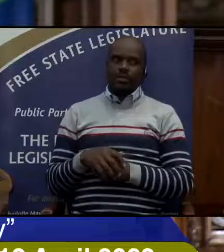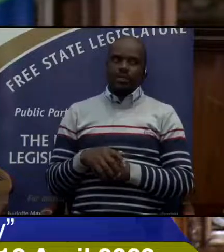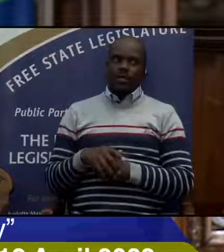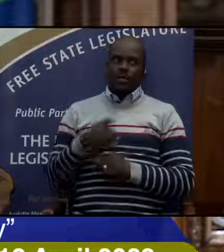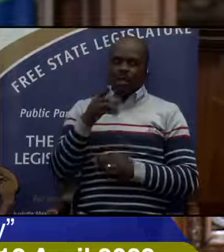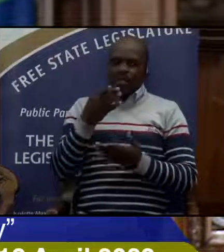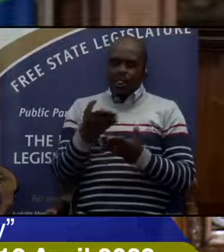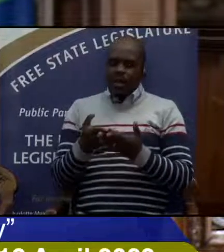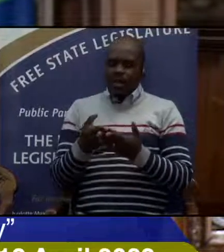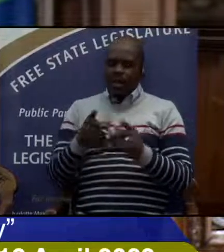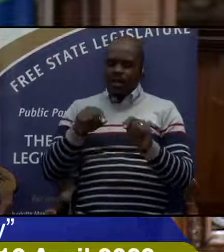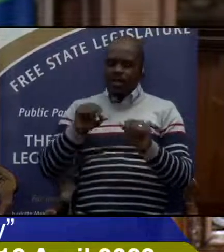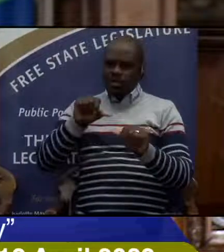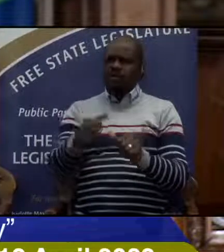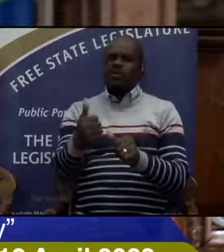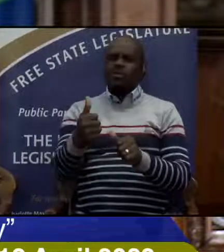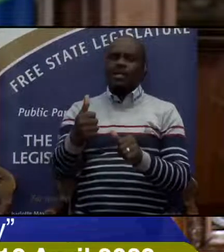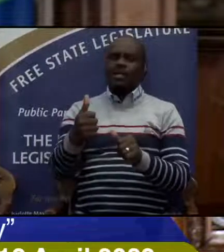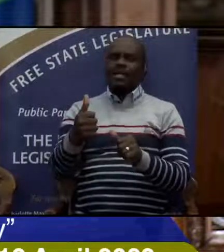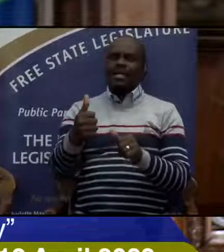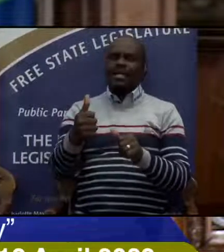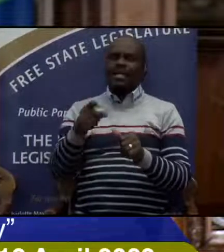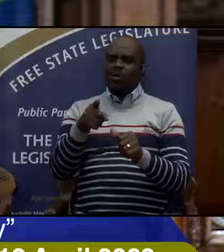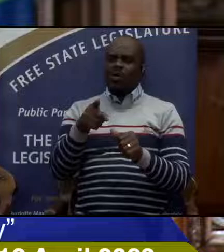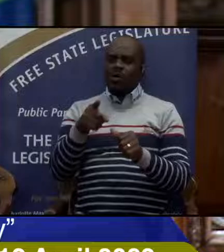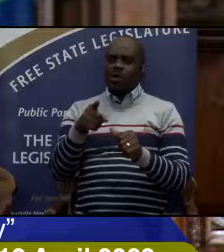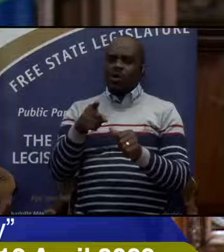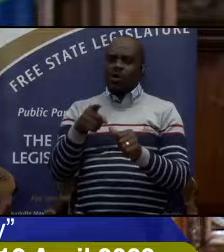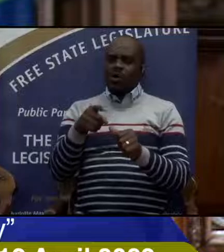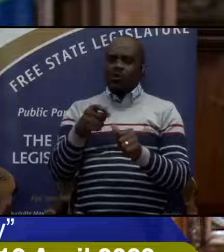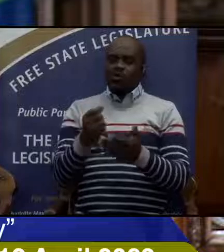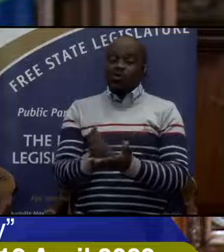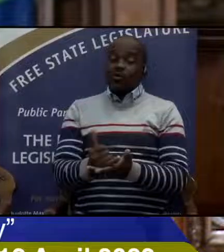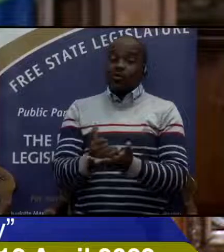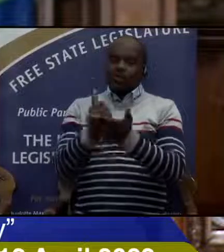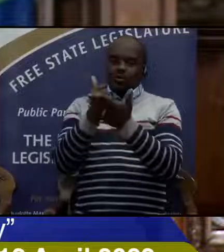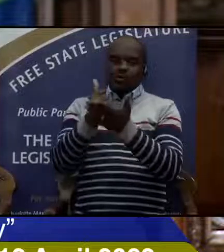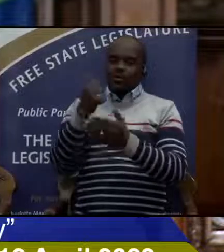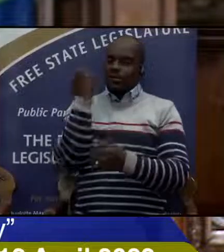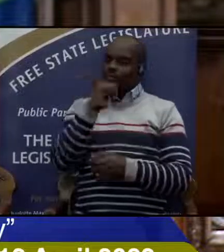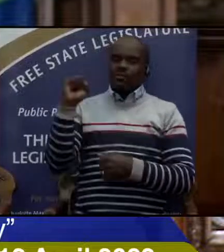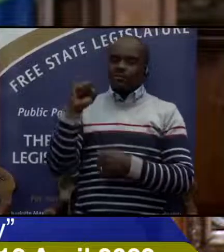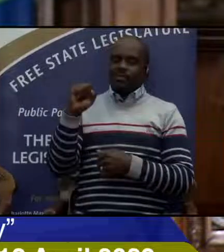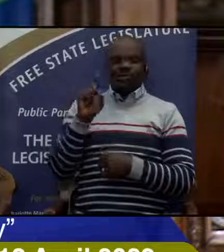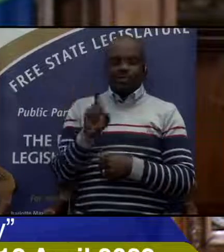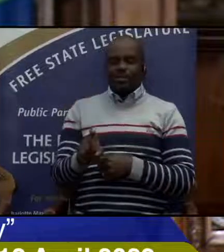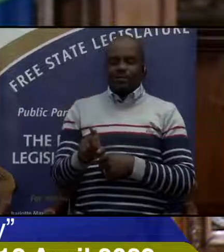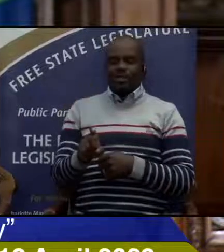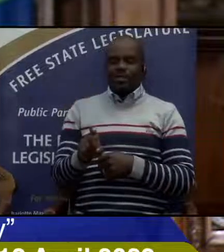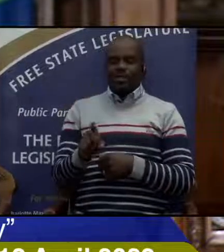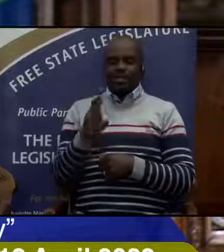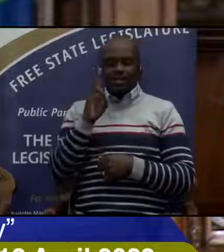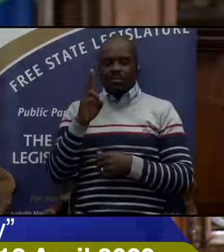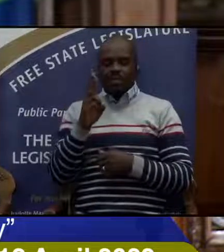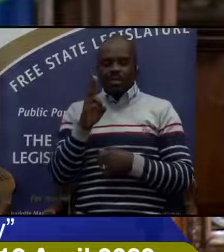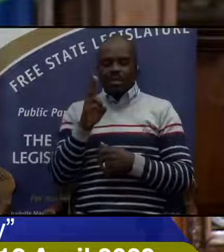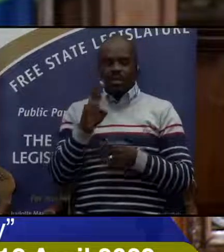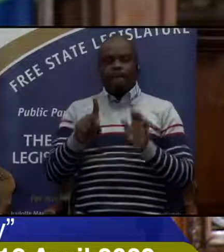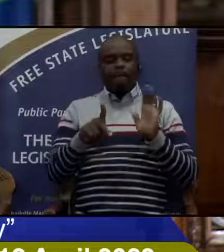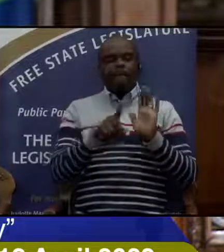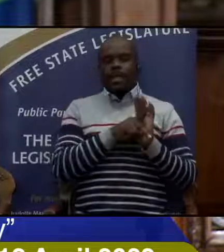We must have structures so that these programs can be carried forward in a sustainable manner.